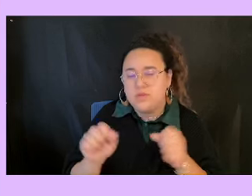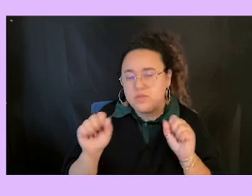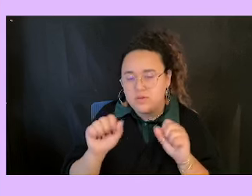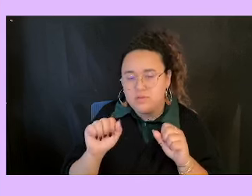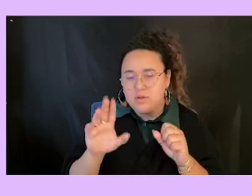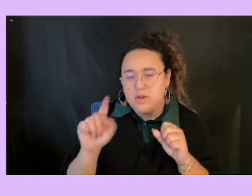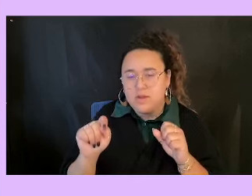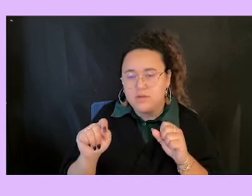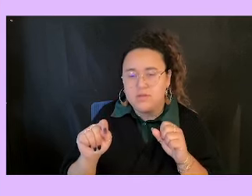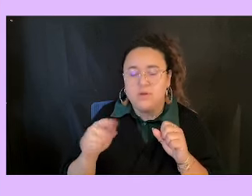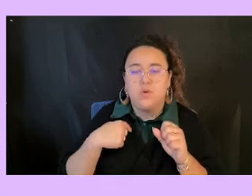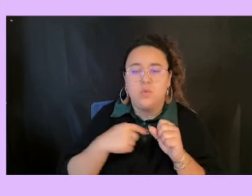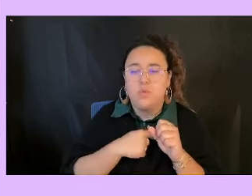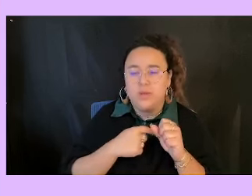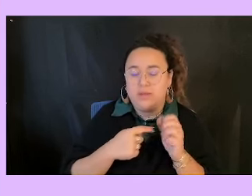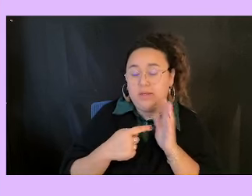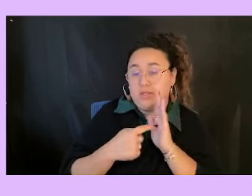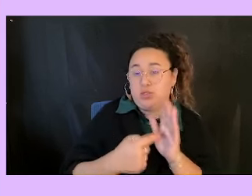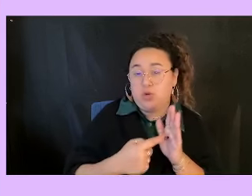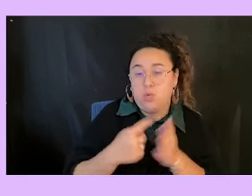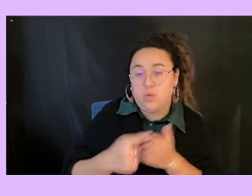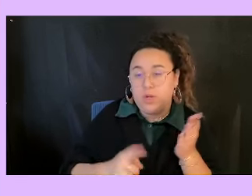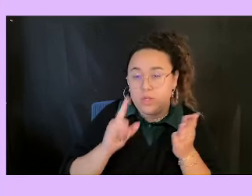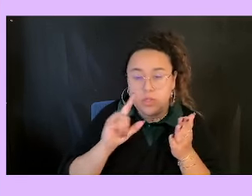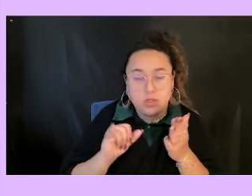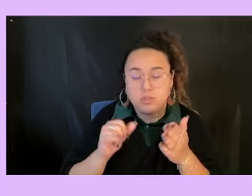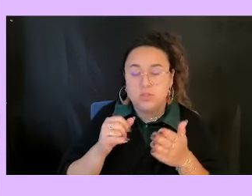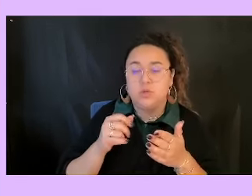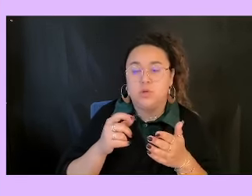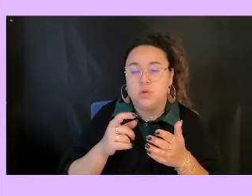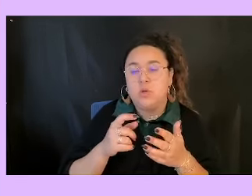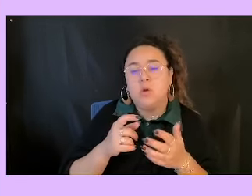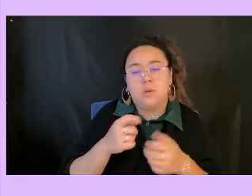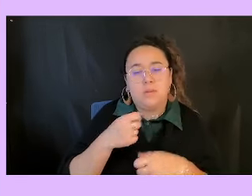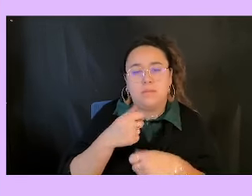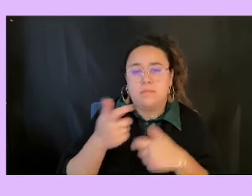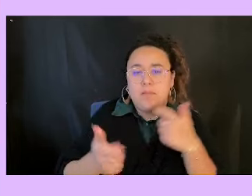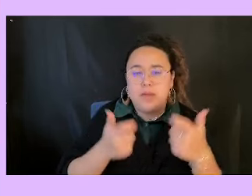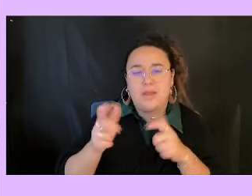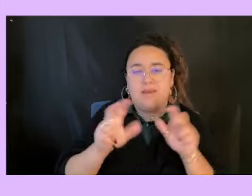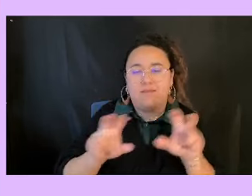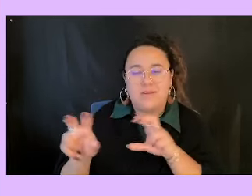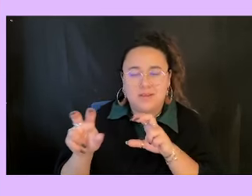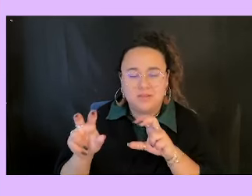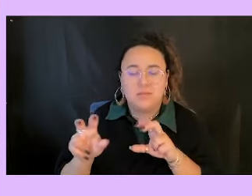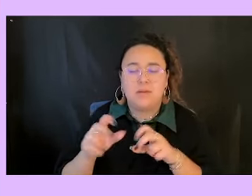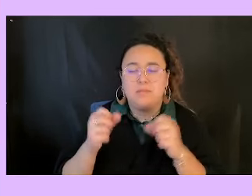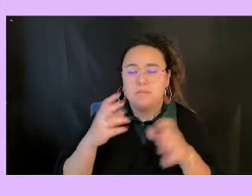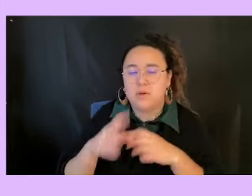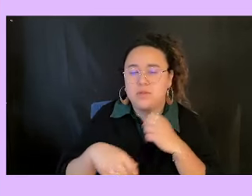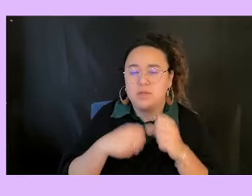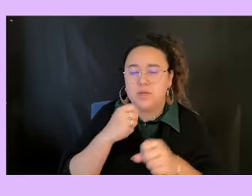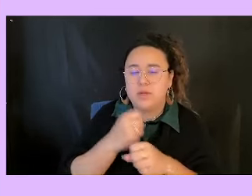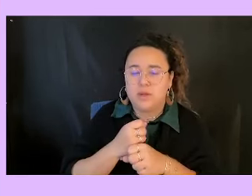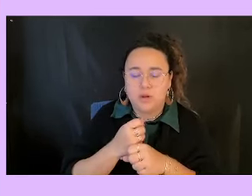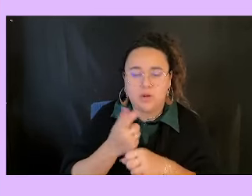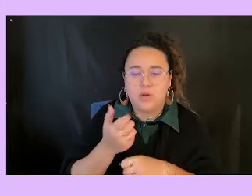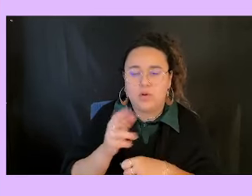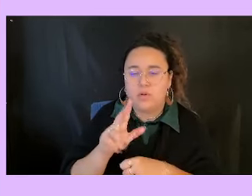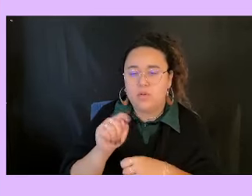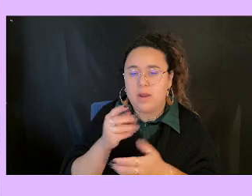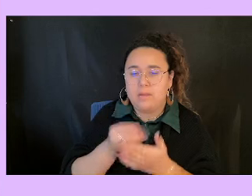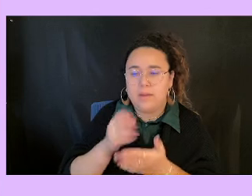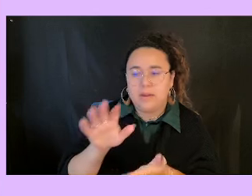more fully resourced, to be able to make some big investments that we normally wouldn't be able to make, to do multi-year grants, right? As a city, we normally can't do multi-year grants. So I